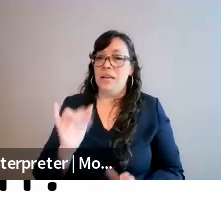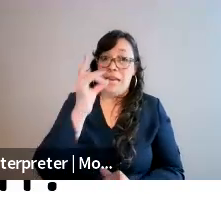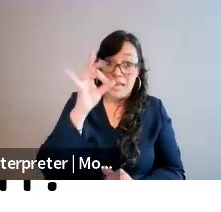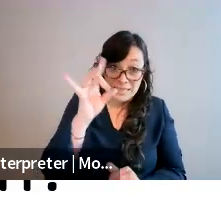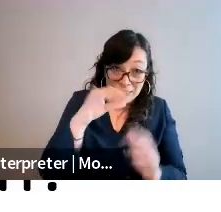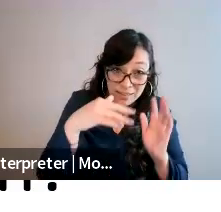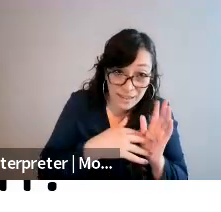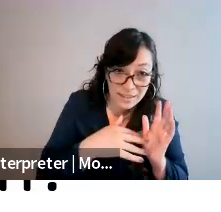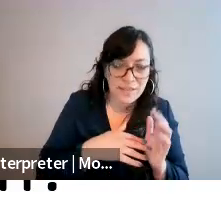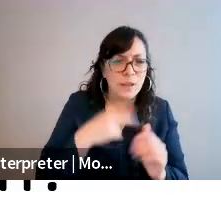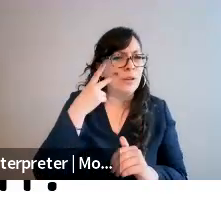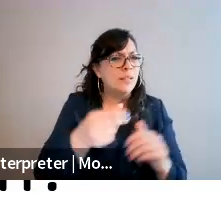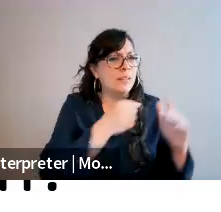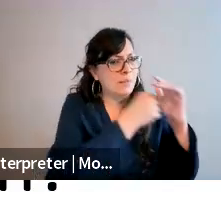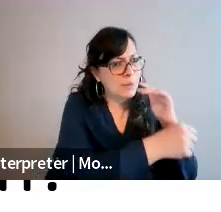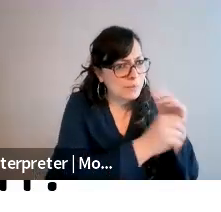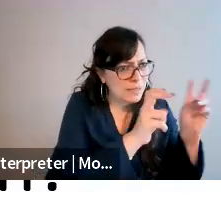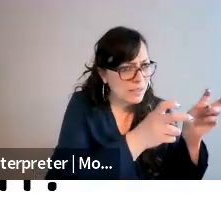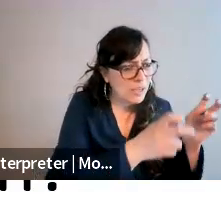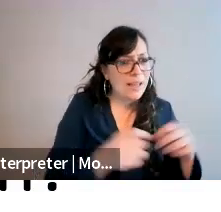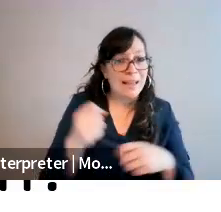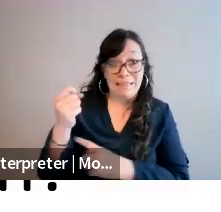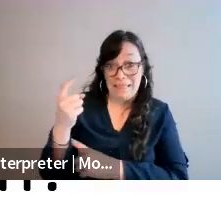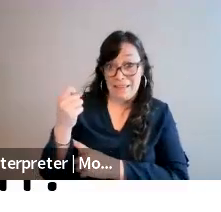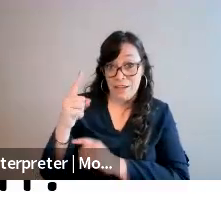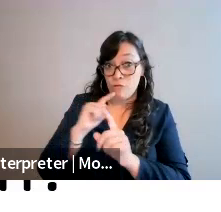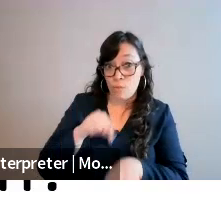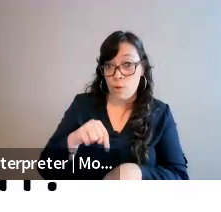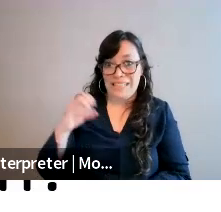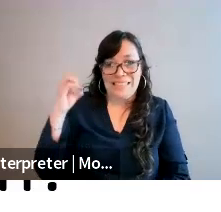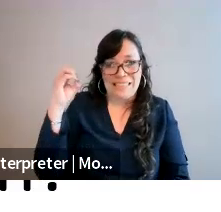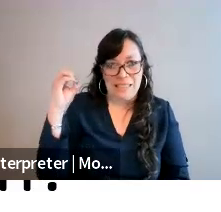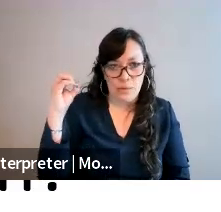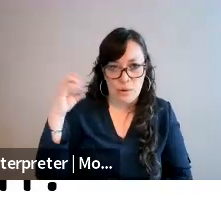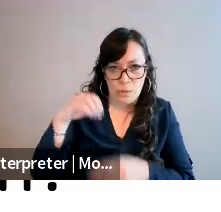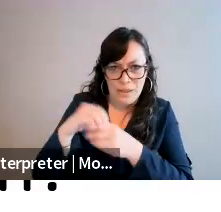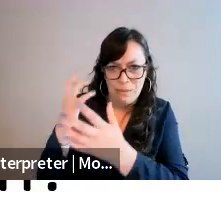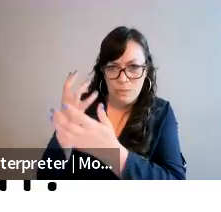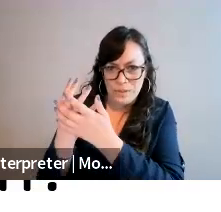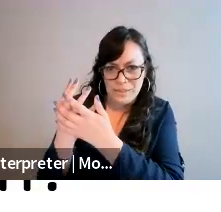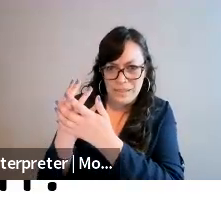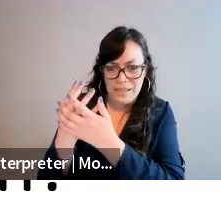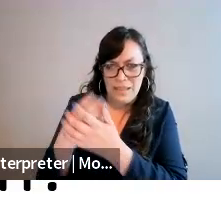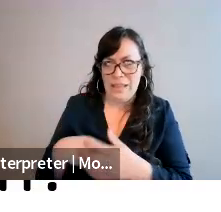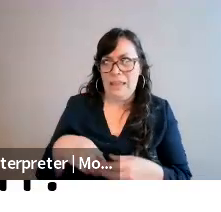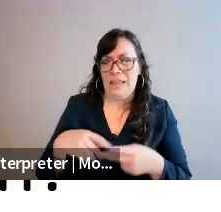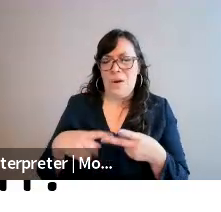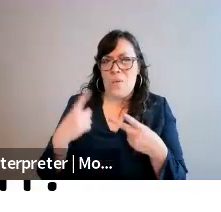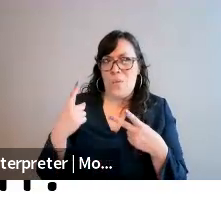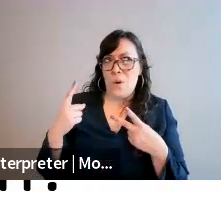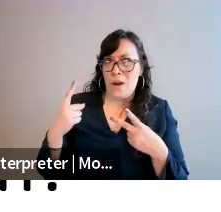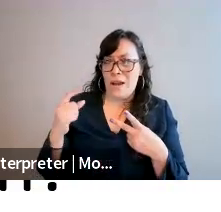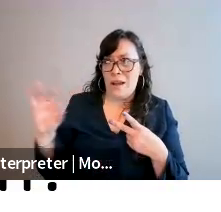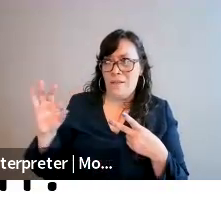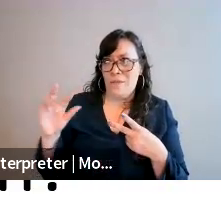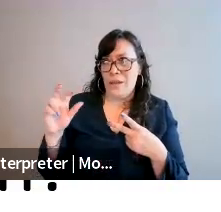that look at the imprisonment issues, 11 reported zero ended up in prison. And other studies, one out of